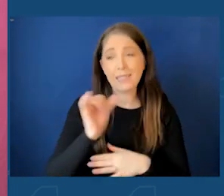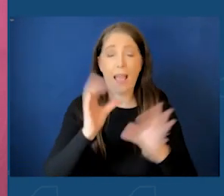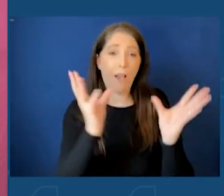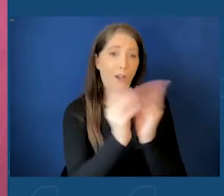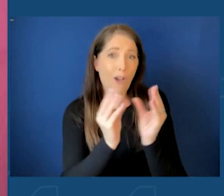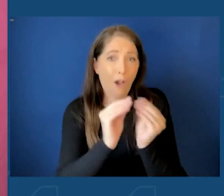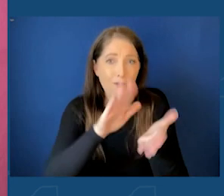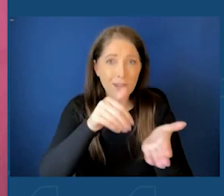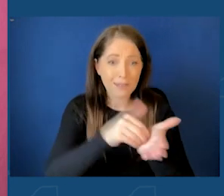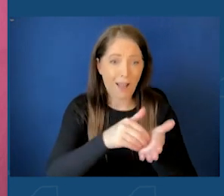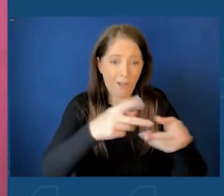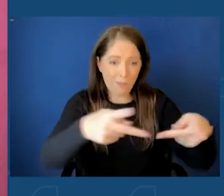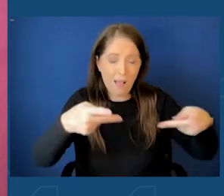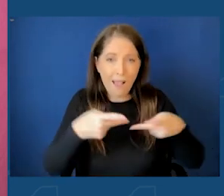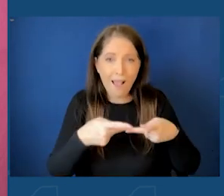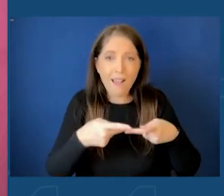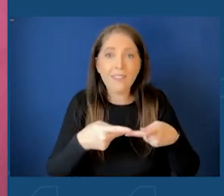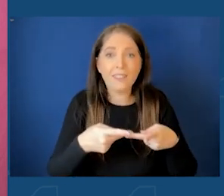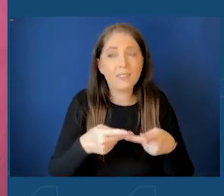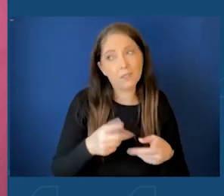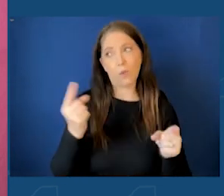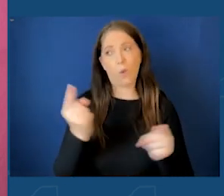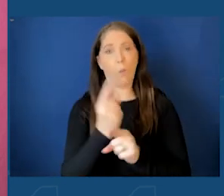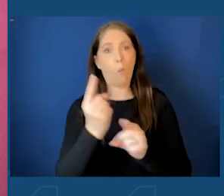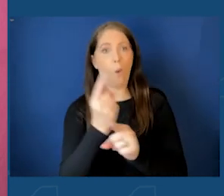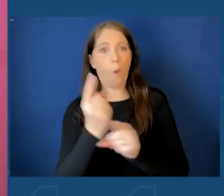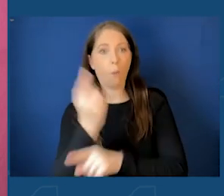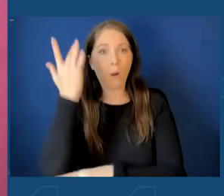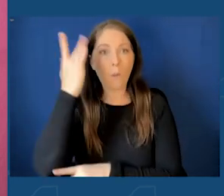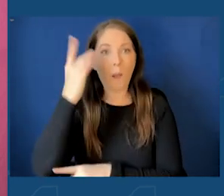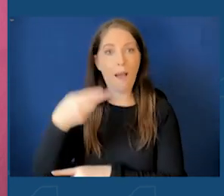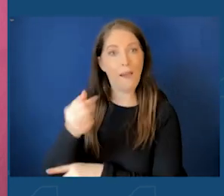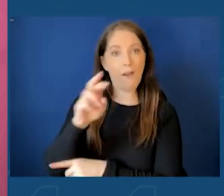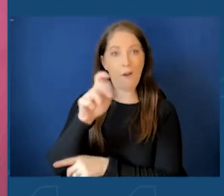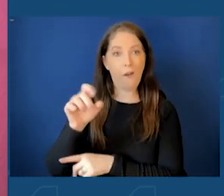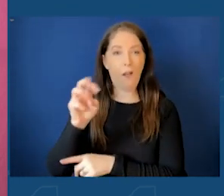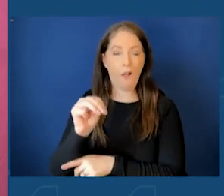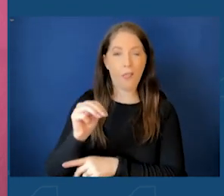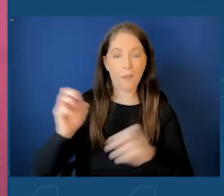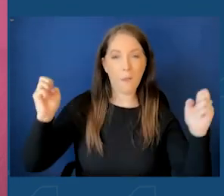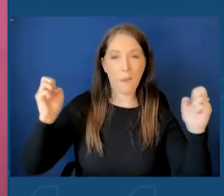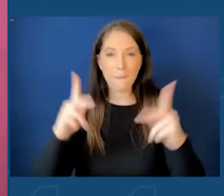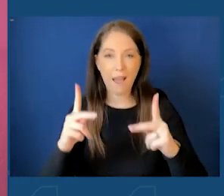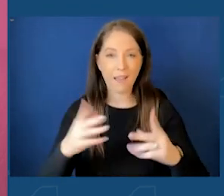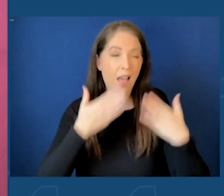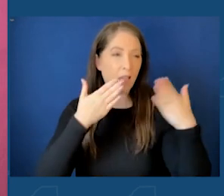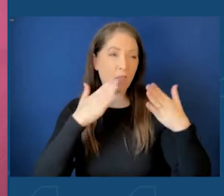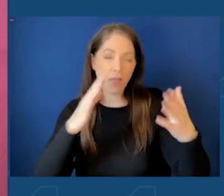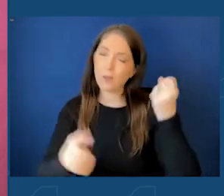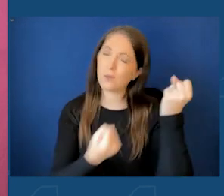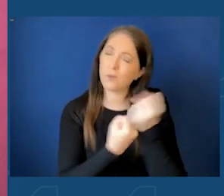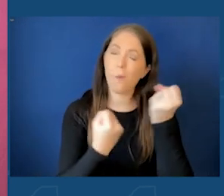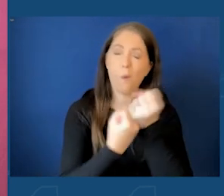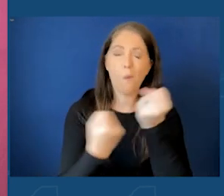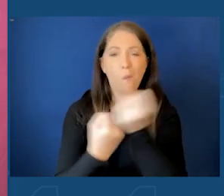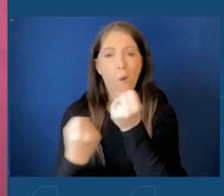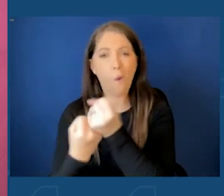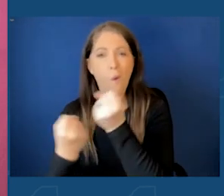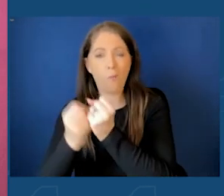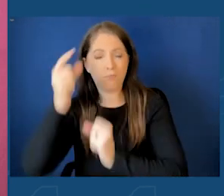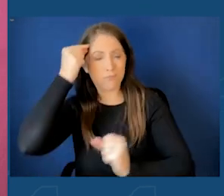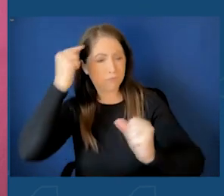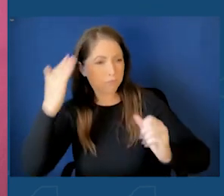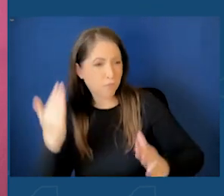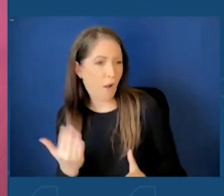just appropriate for Harlem because Harlem is back. And thank you for all your support from the governor on down, all the city officials, the